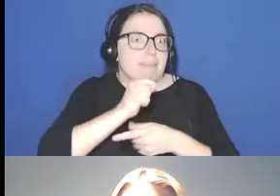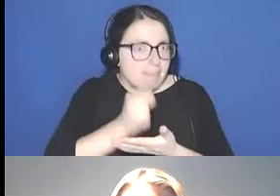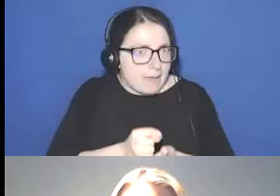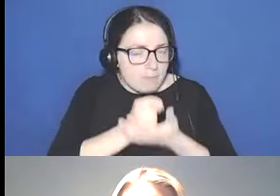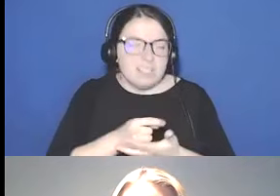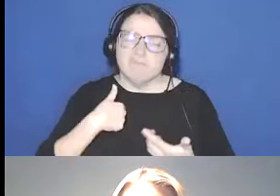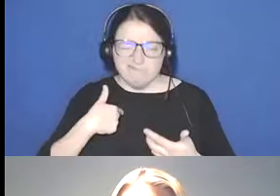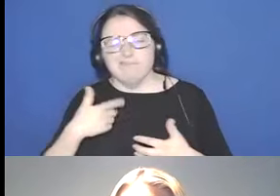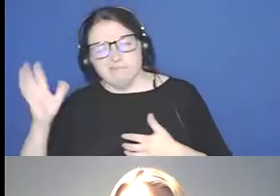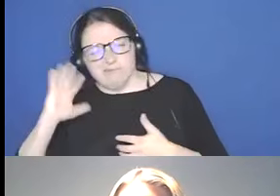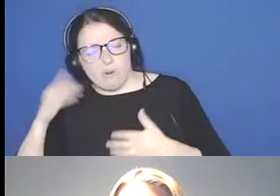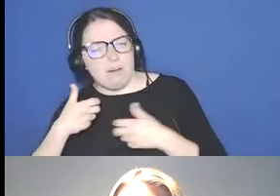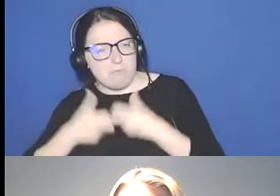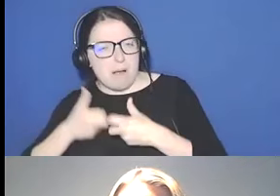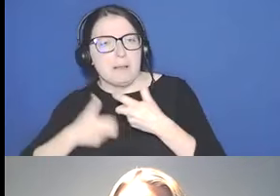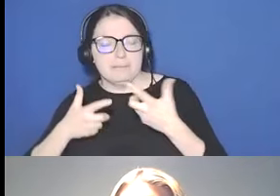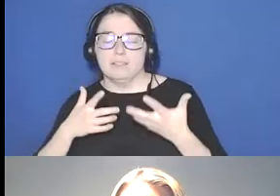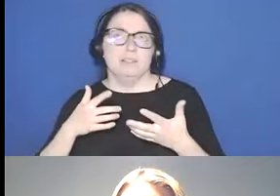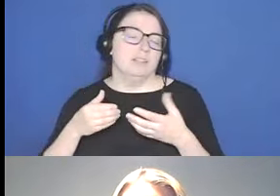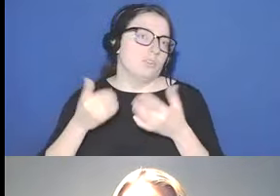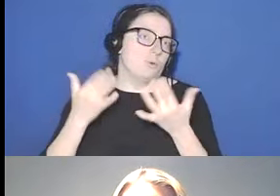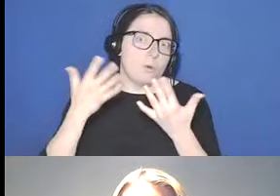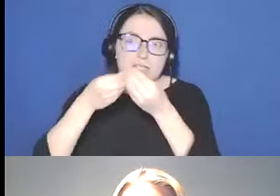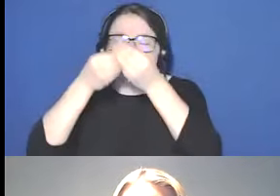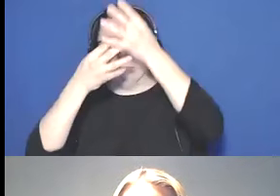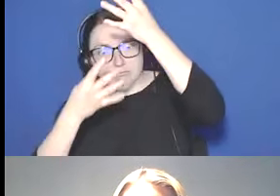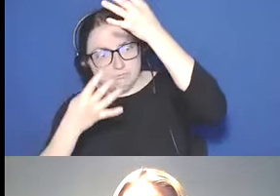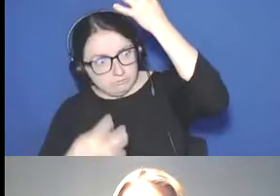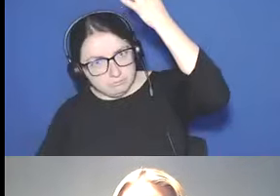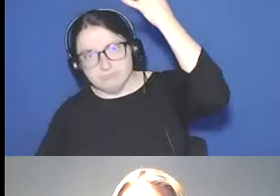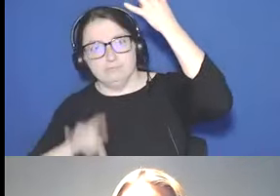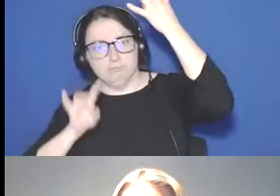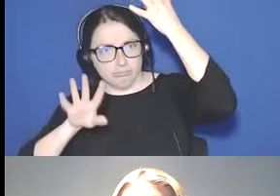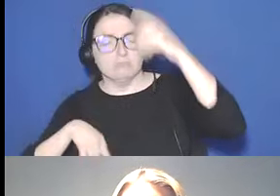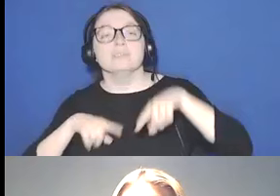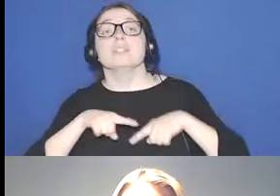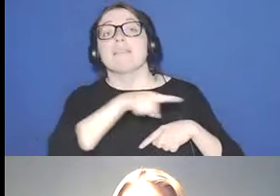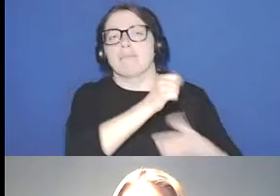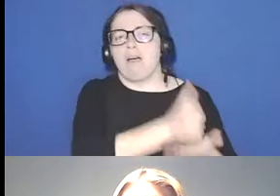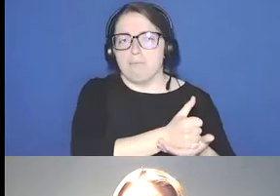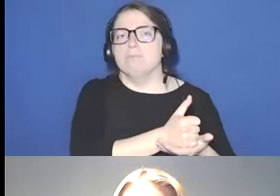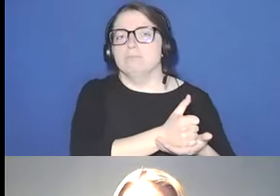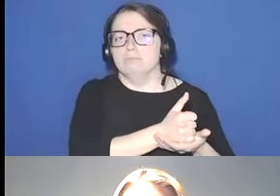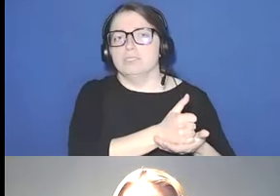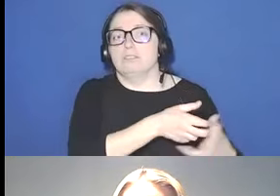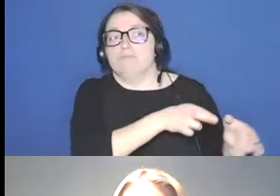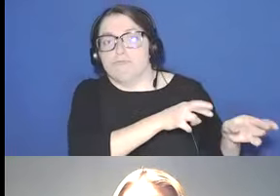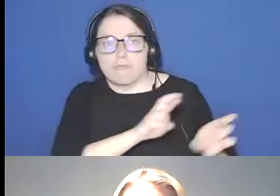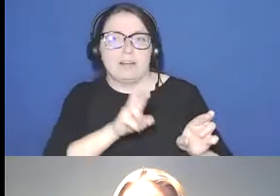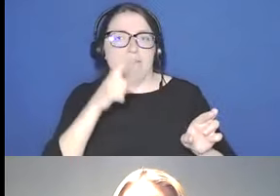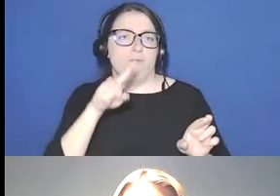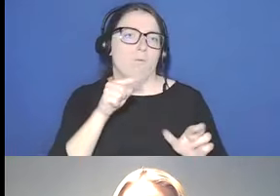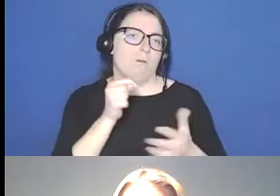with because it was such a long wait list, they were able to actually get the stuff ready for him to do Easter seals